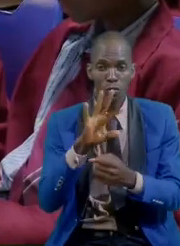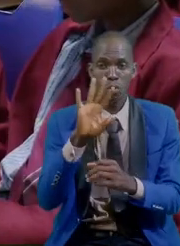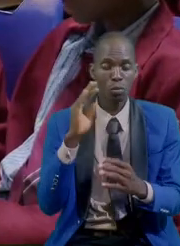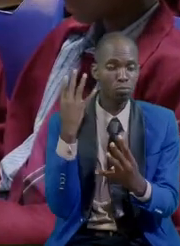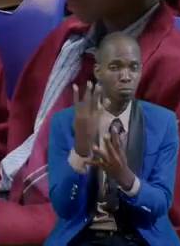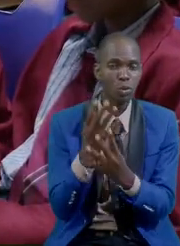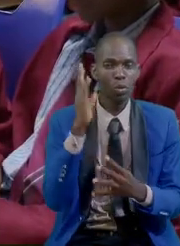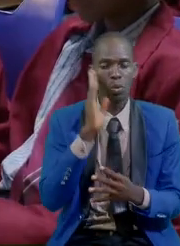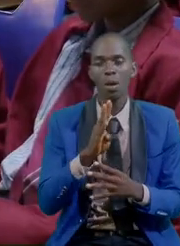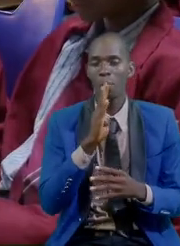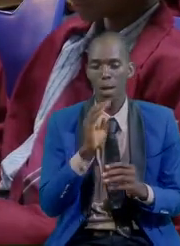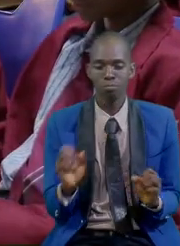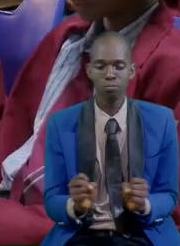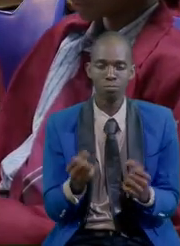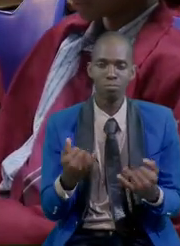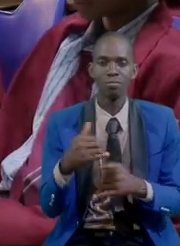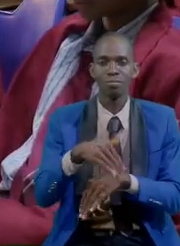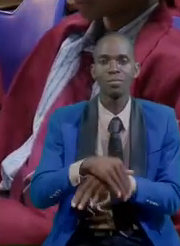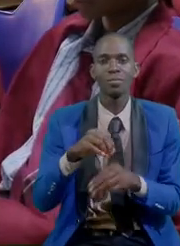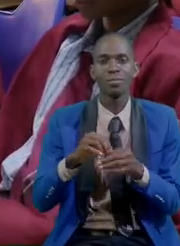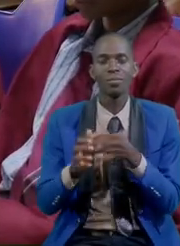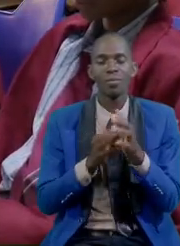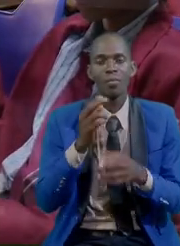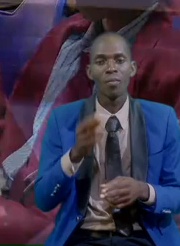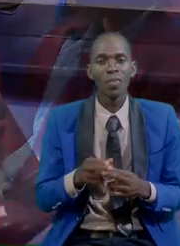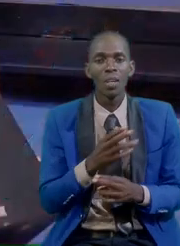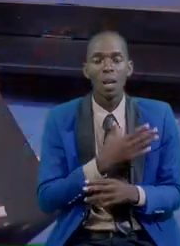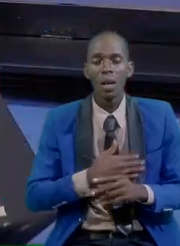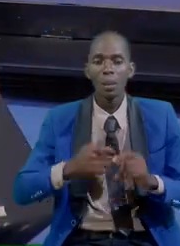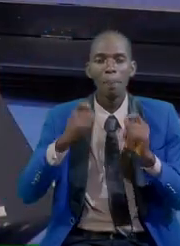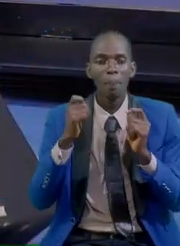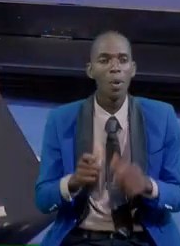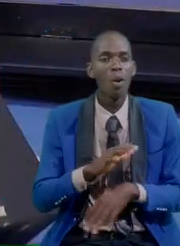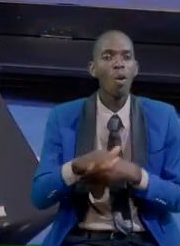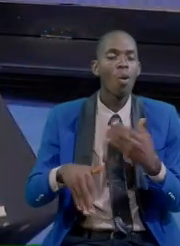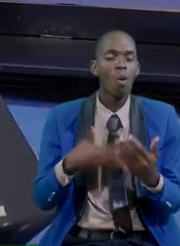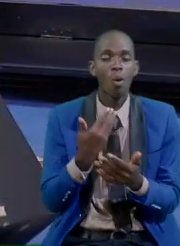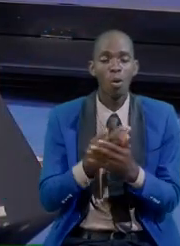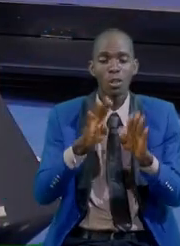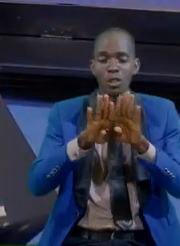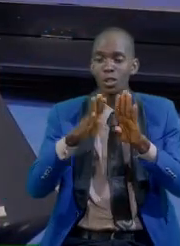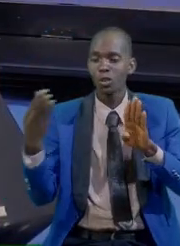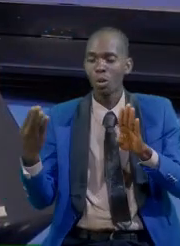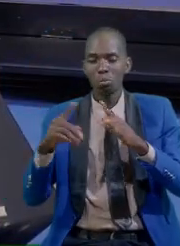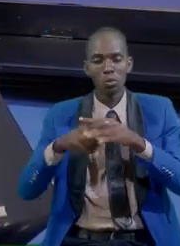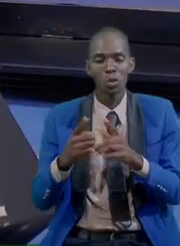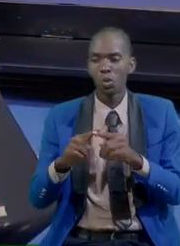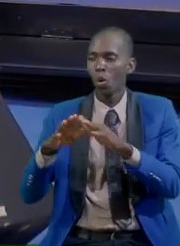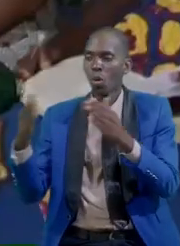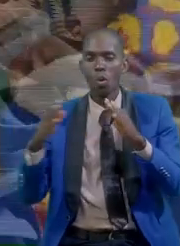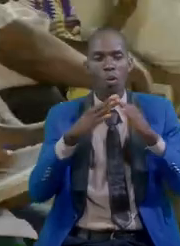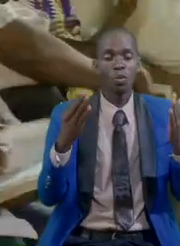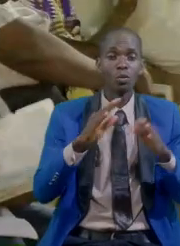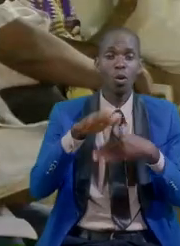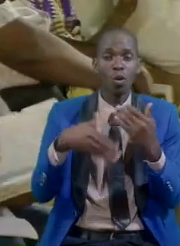And immediately, all the doors were open. Doors are opening to you